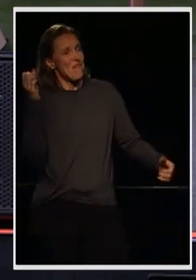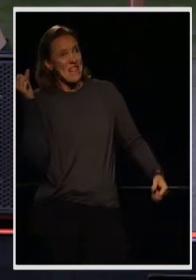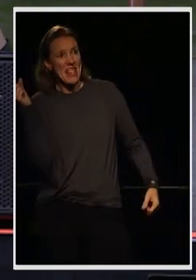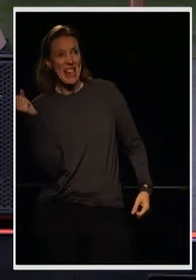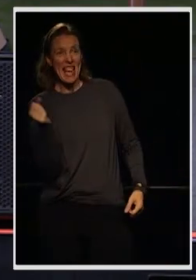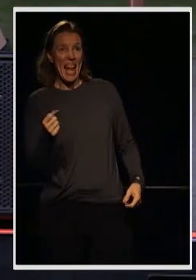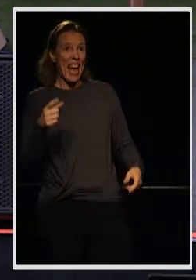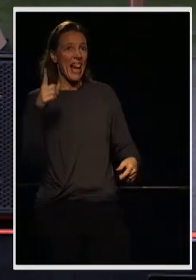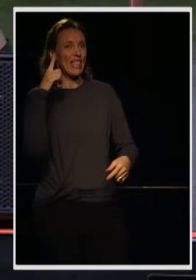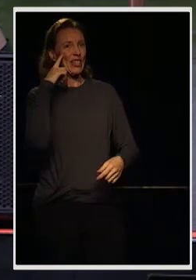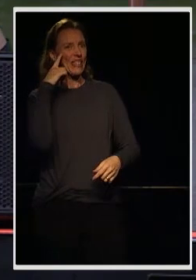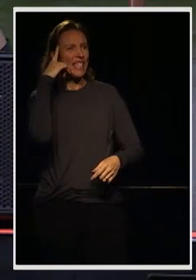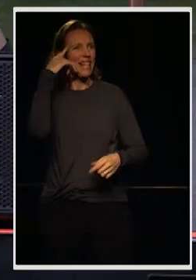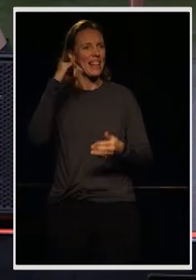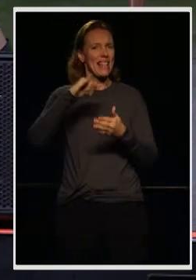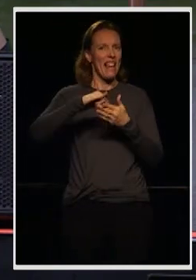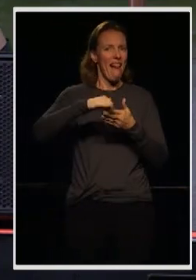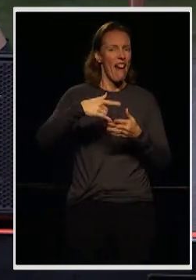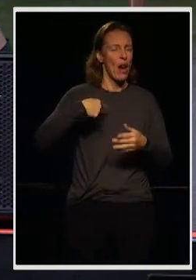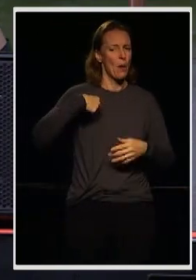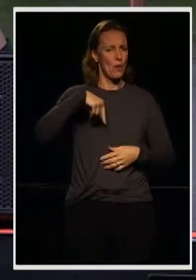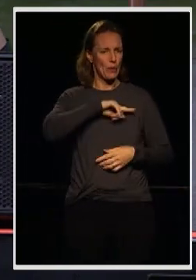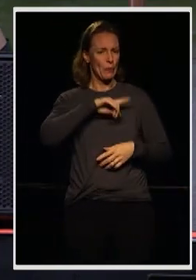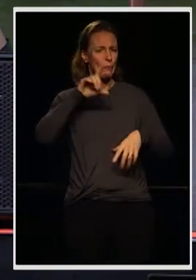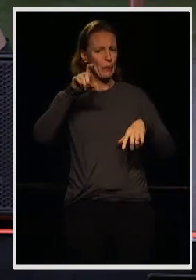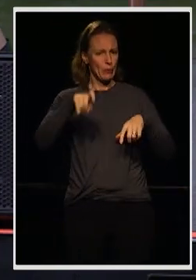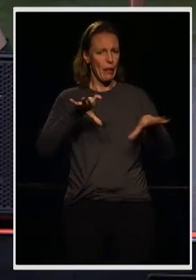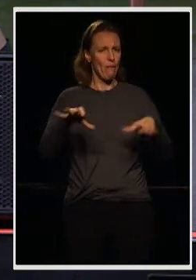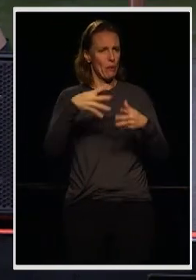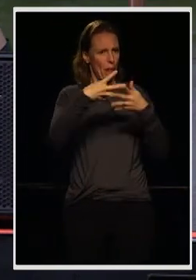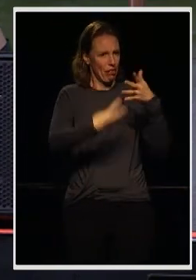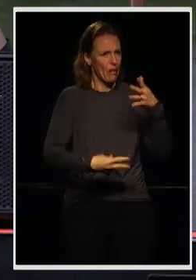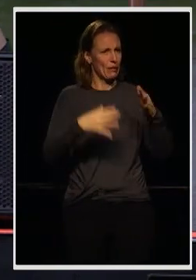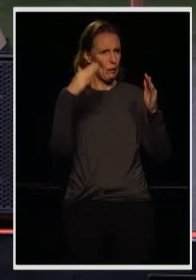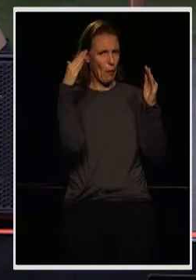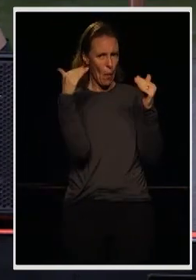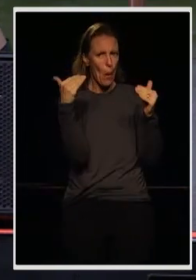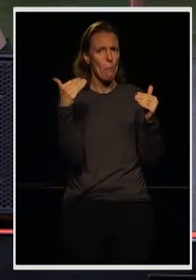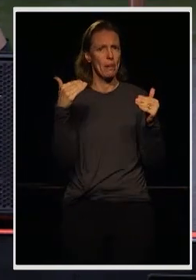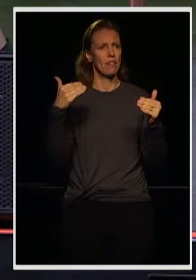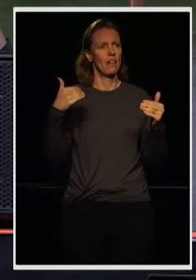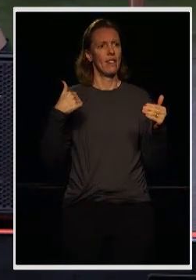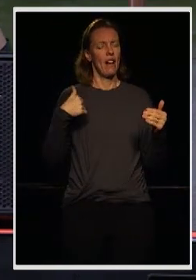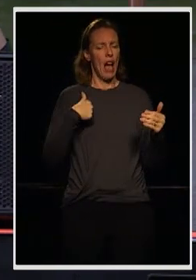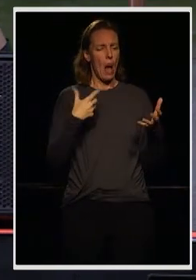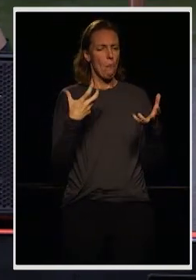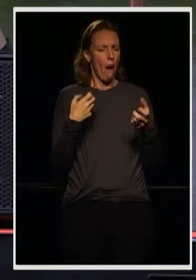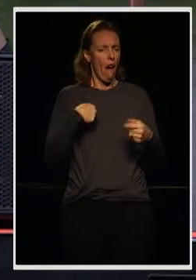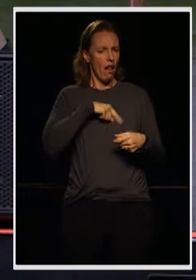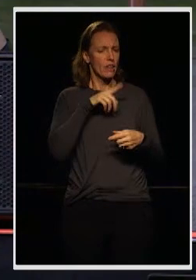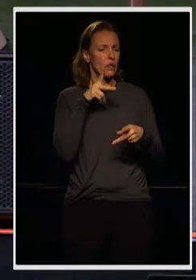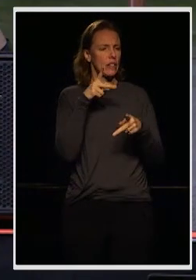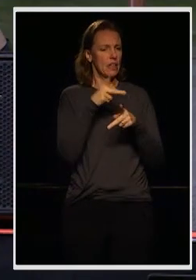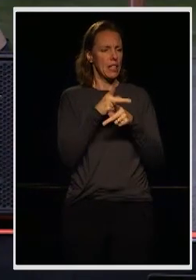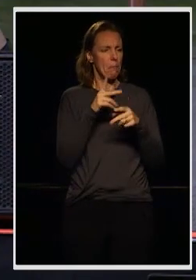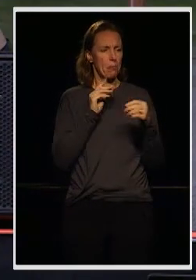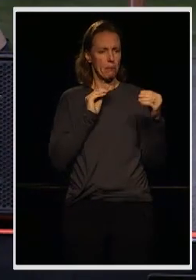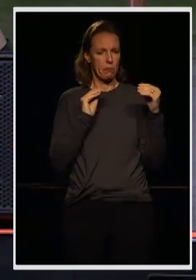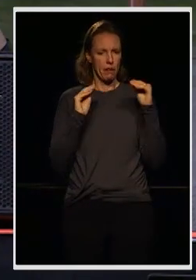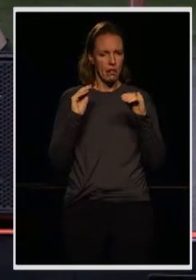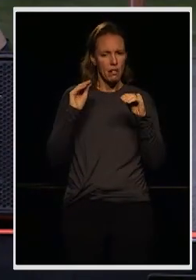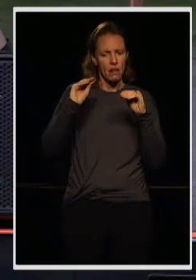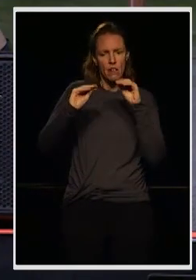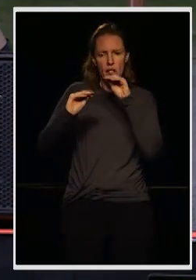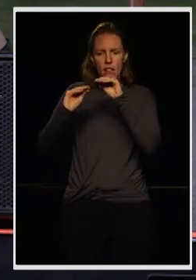I just think we do have all this hope. I want us to keep putting the pieces together of